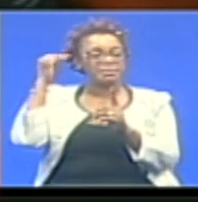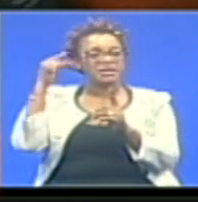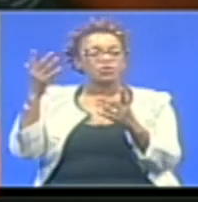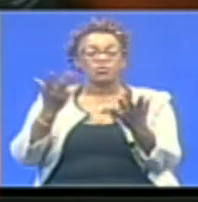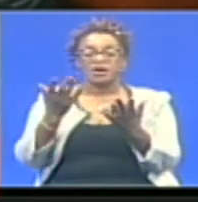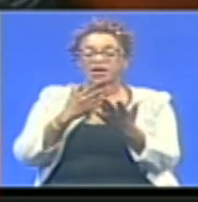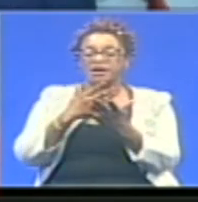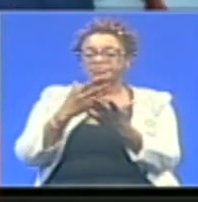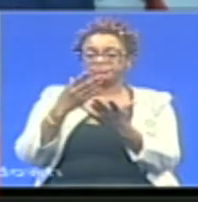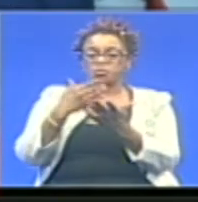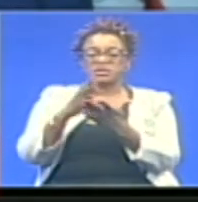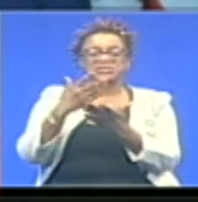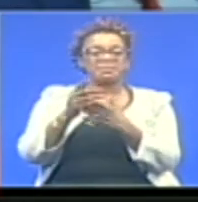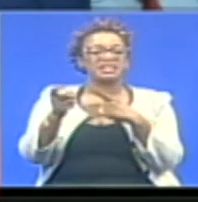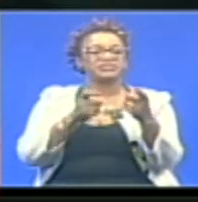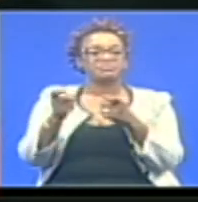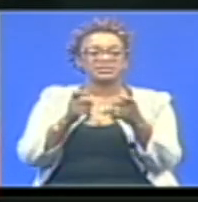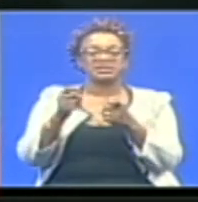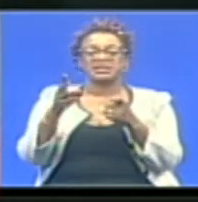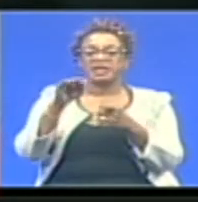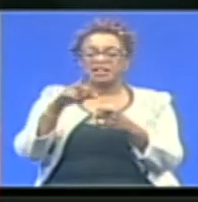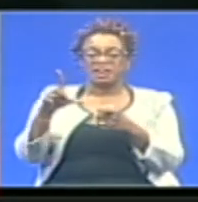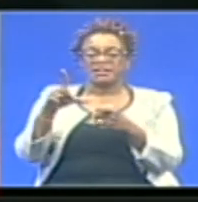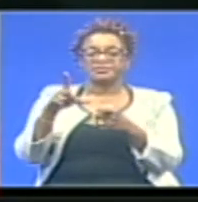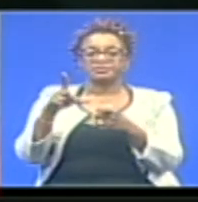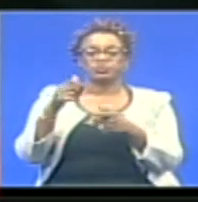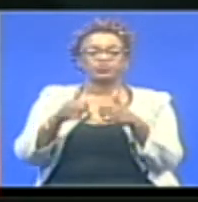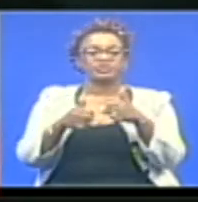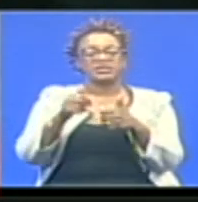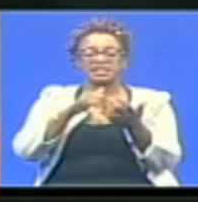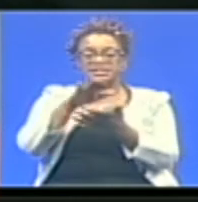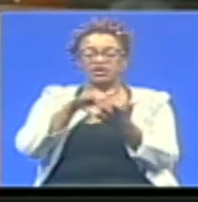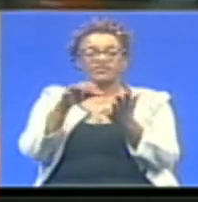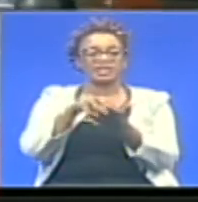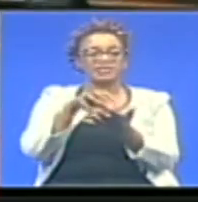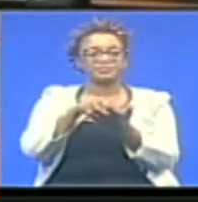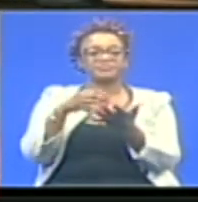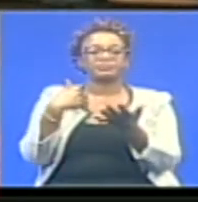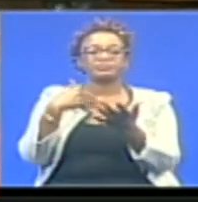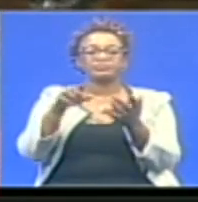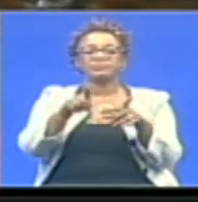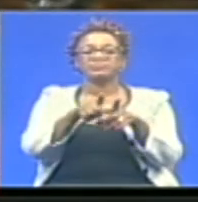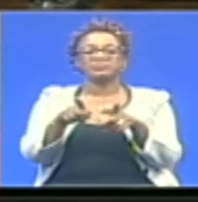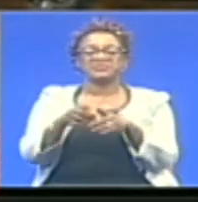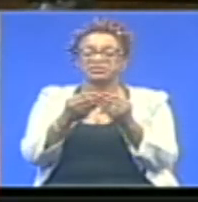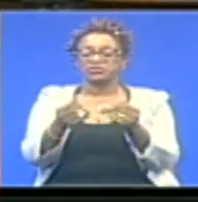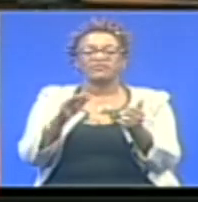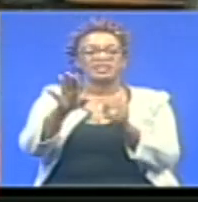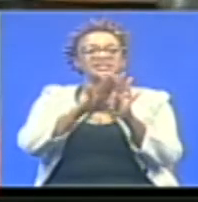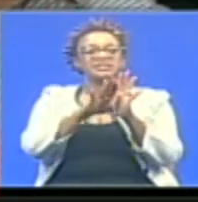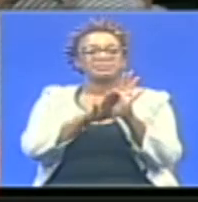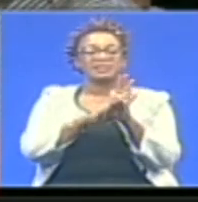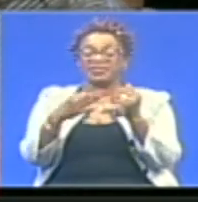waste management deal worth 8 million shillings was signed, which is at the center of the case, have also disowned their statements, and the